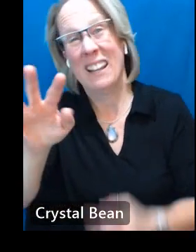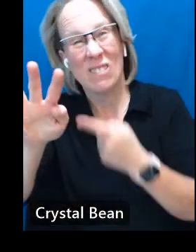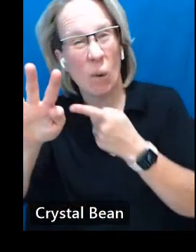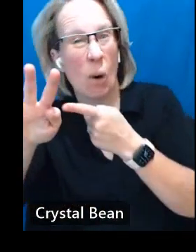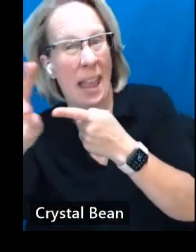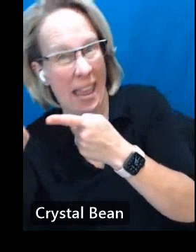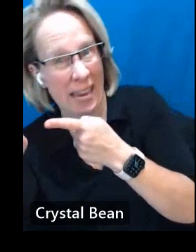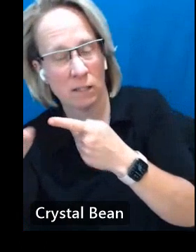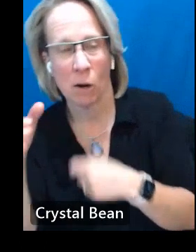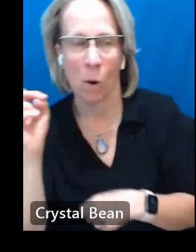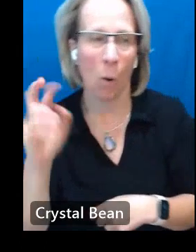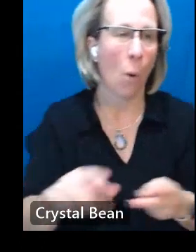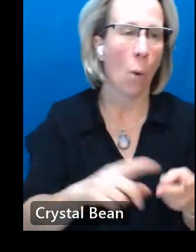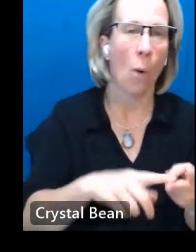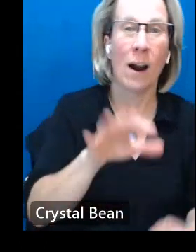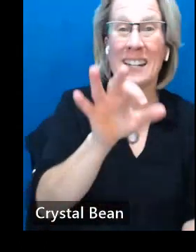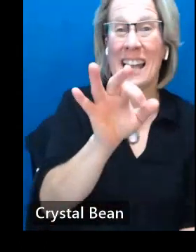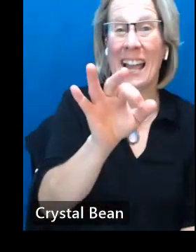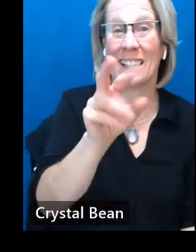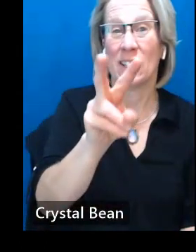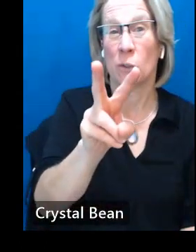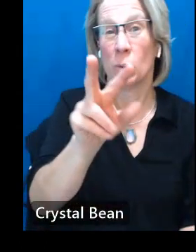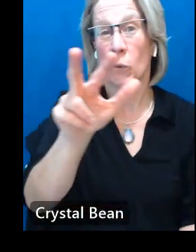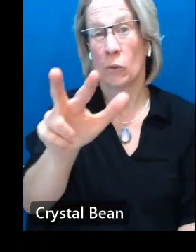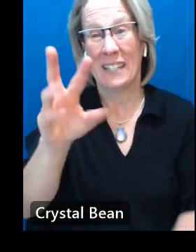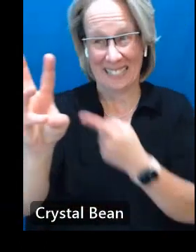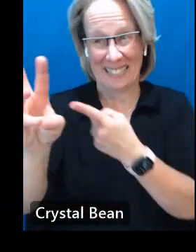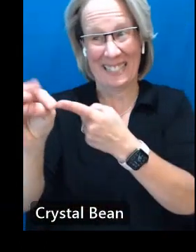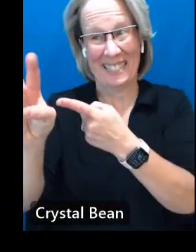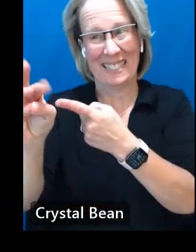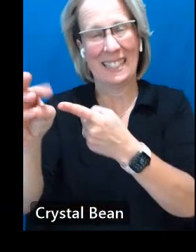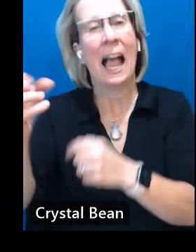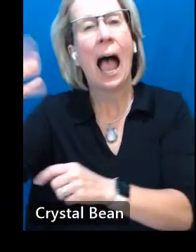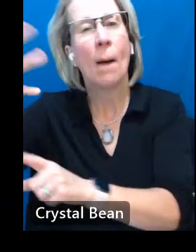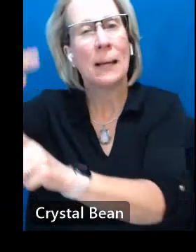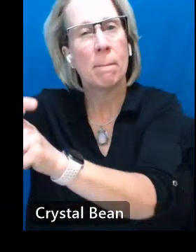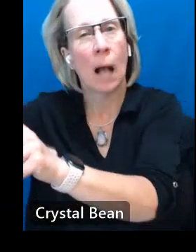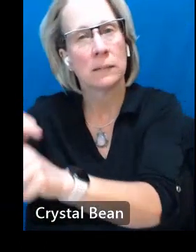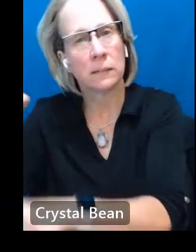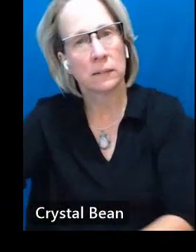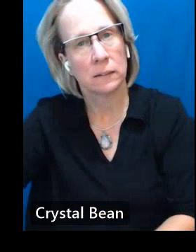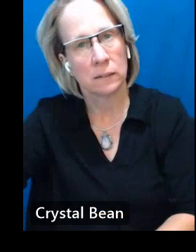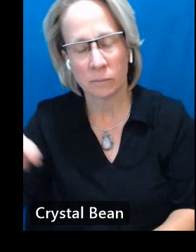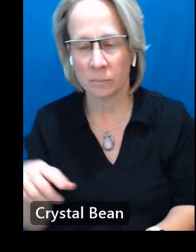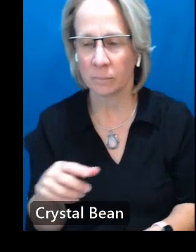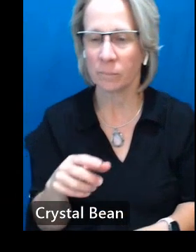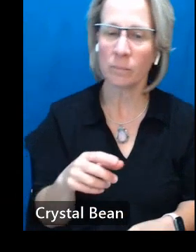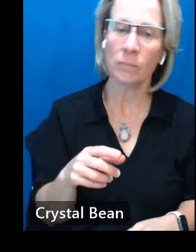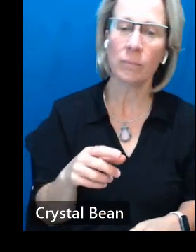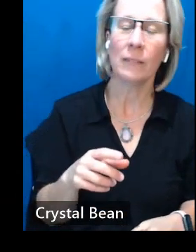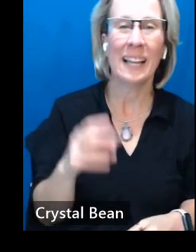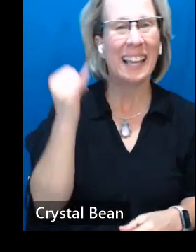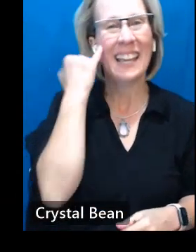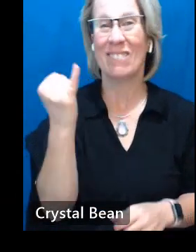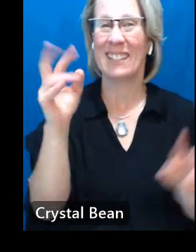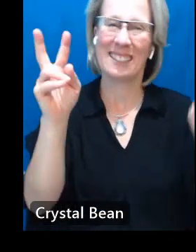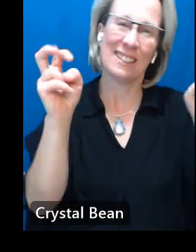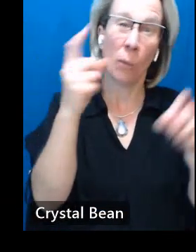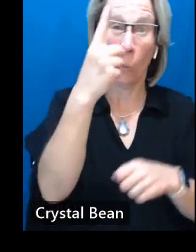92360. Okay. If it's just valid for the 1 year, then you don't have to have a 12 on the end. That's kind of the